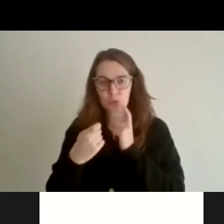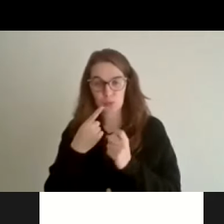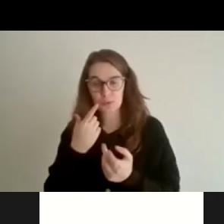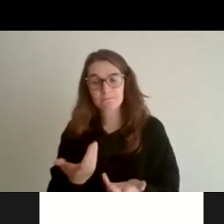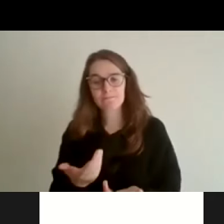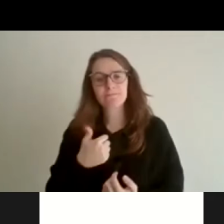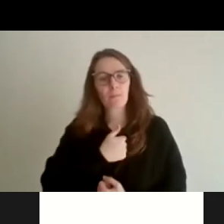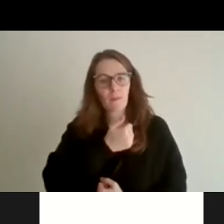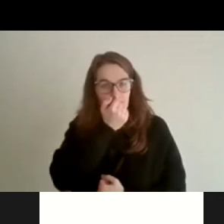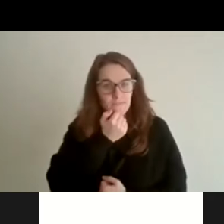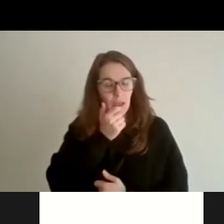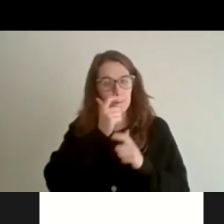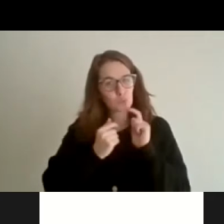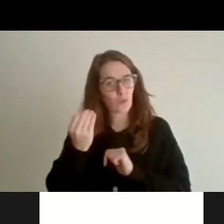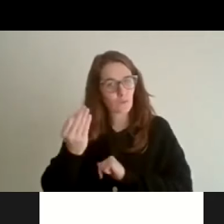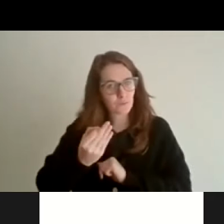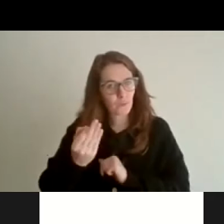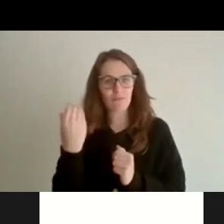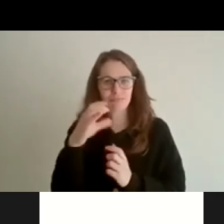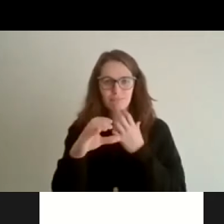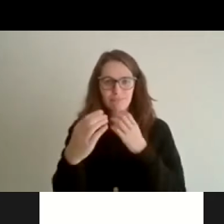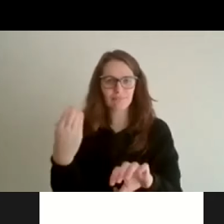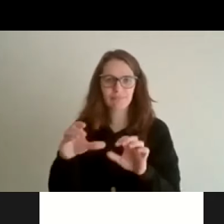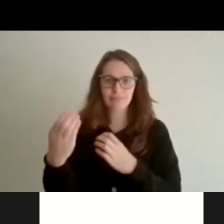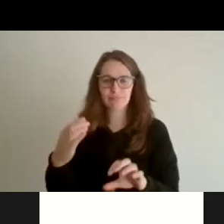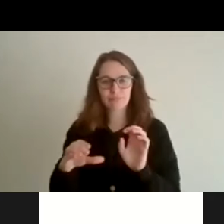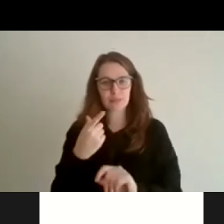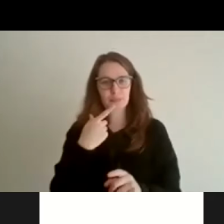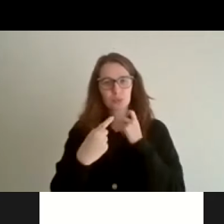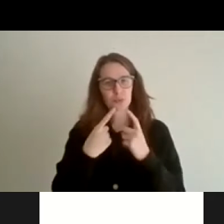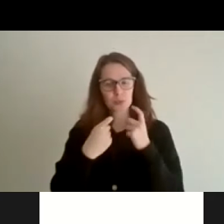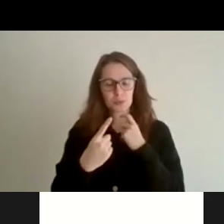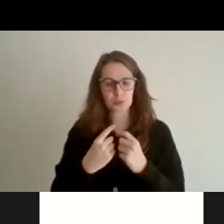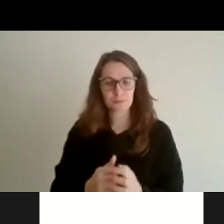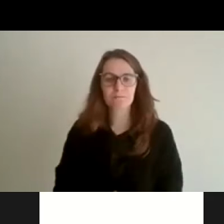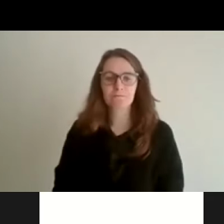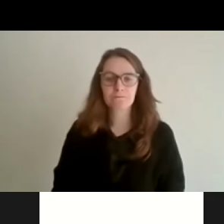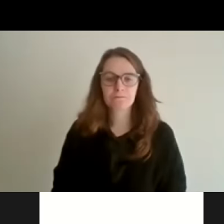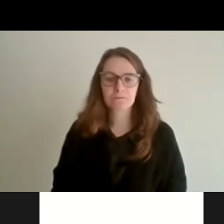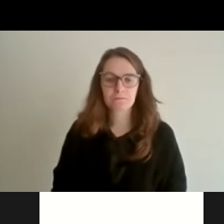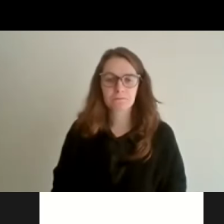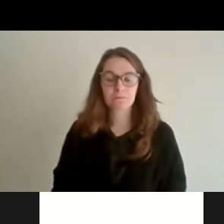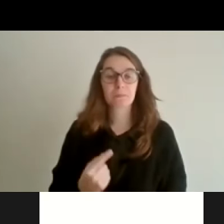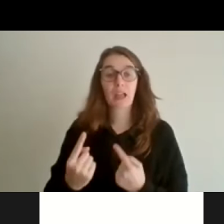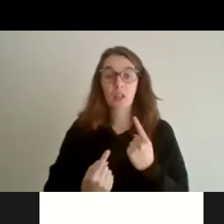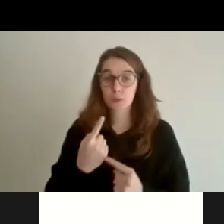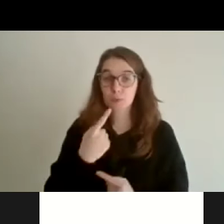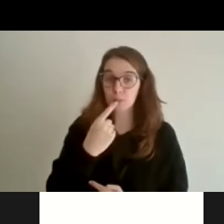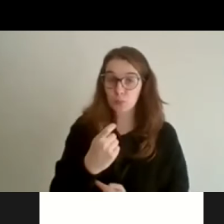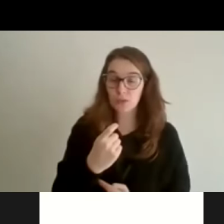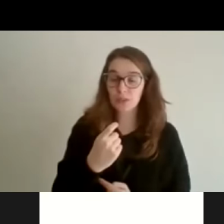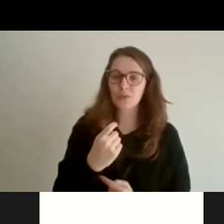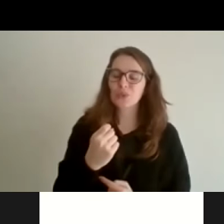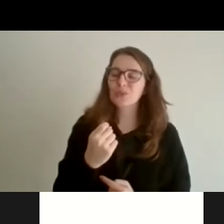that so many of you were so active in the Q&A channel. Some of the questions are not actually questions,